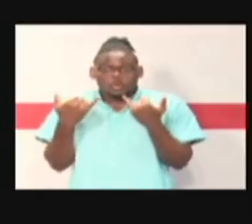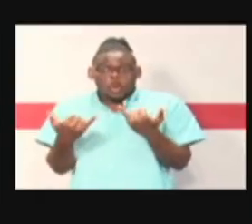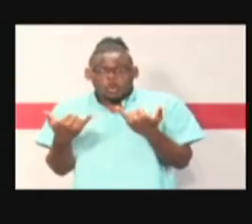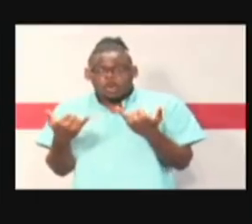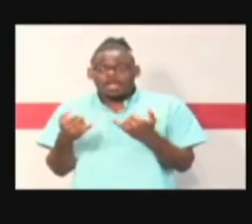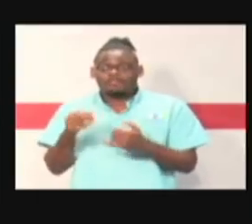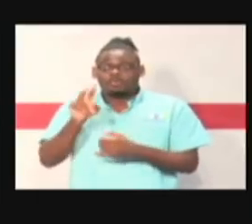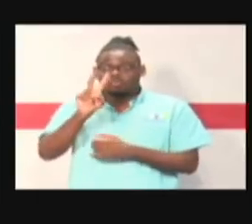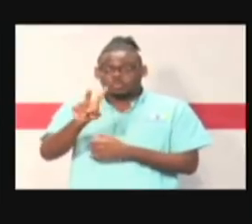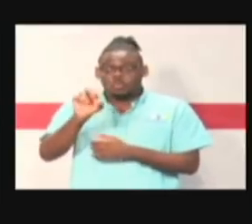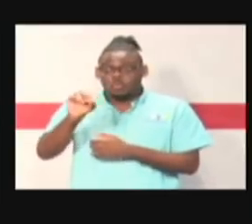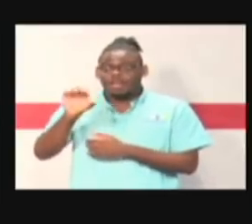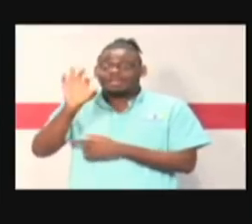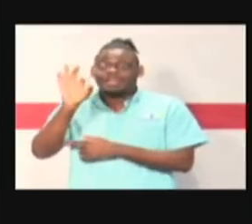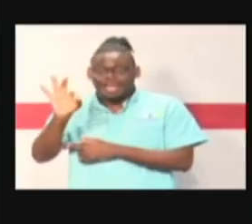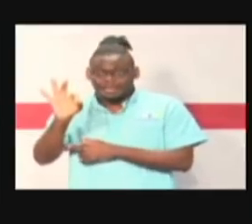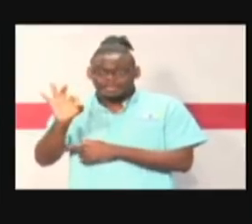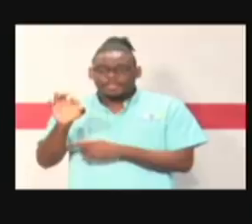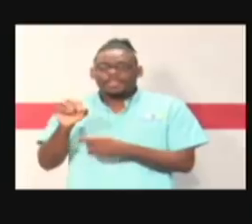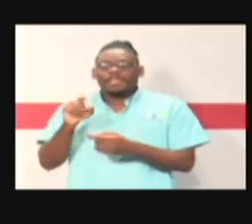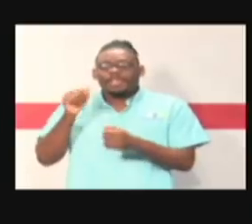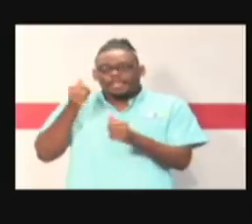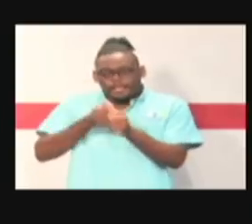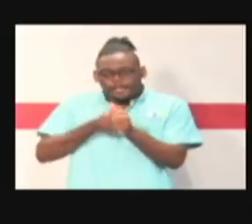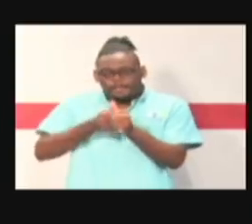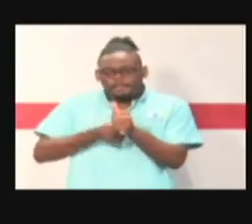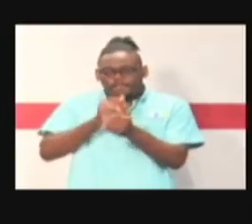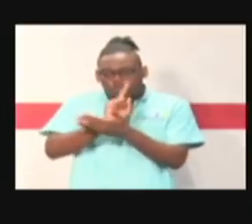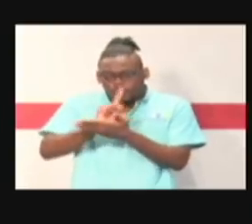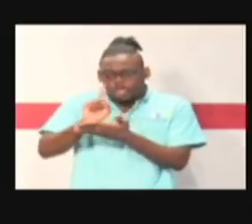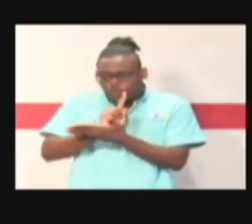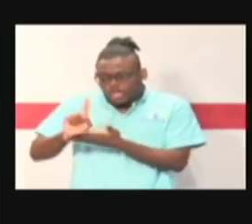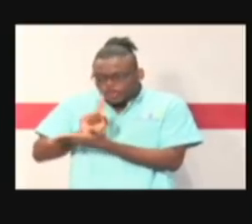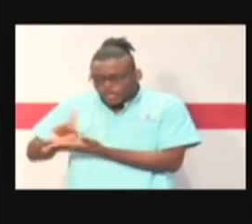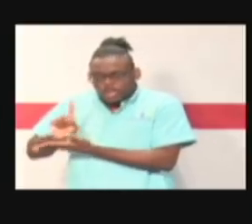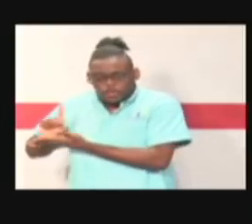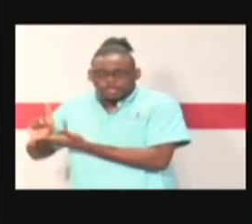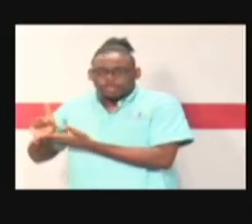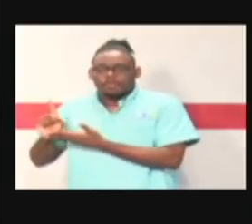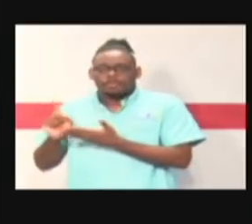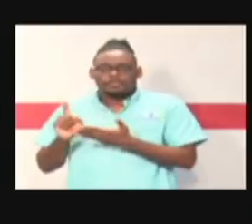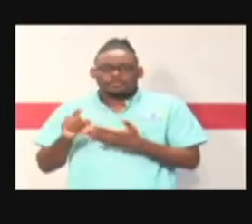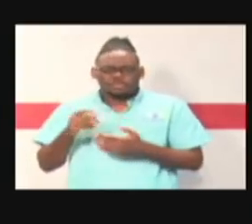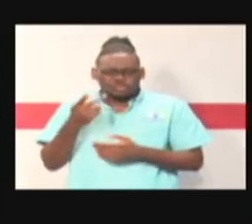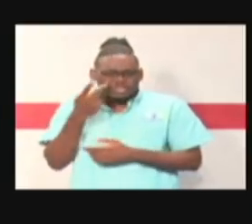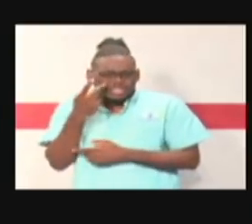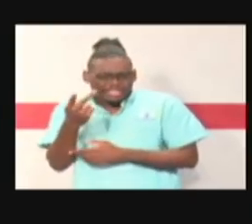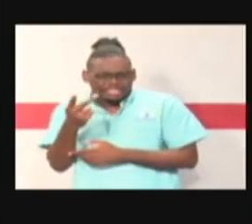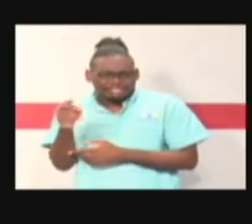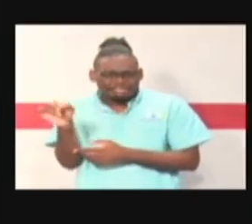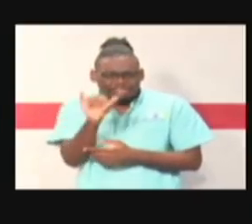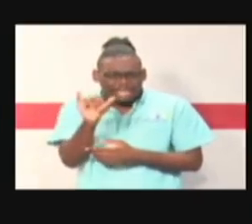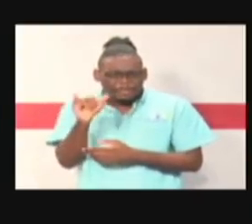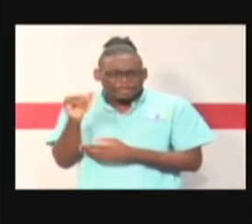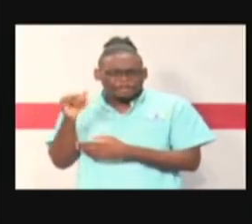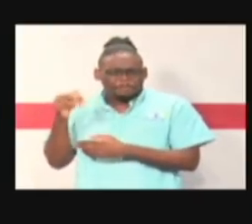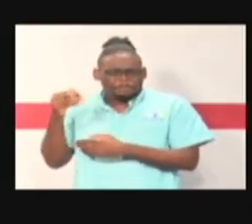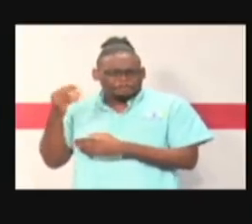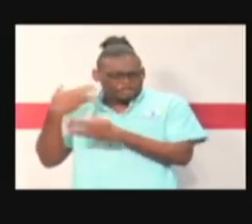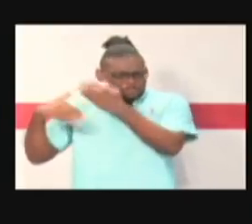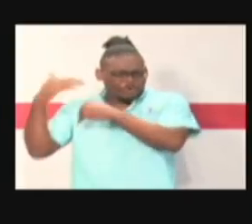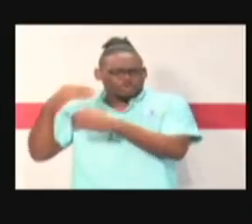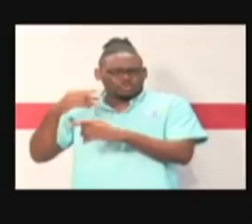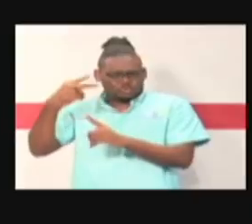209, and we've been seeing the rolling average within that sort of vicinity for possibly over 2 months now, somewhere in and around